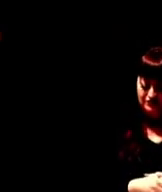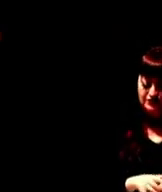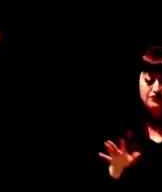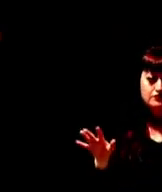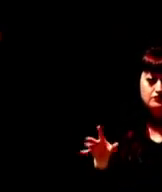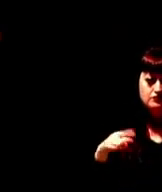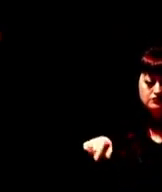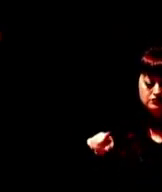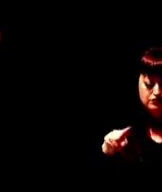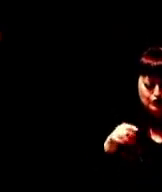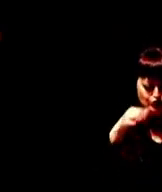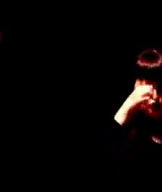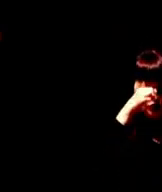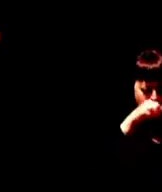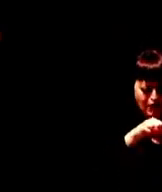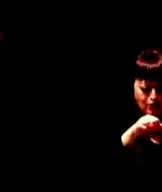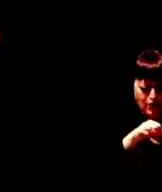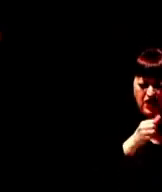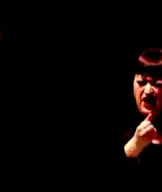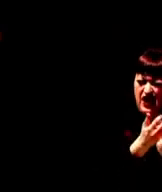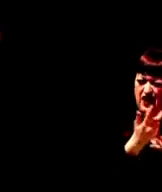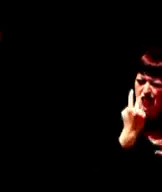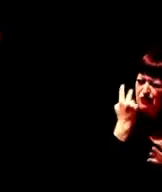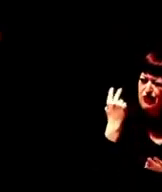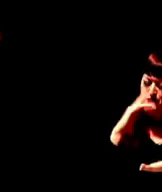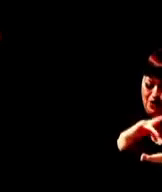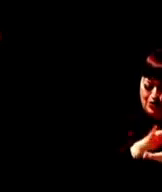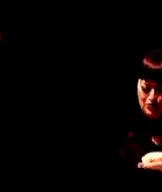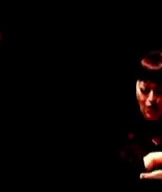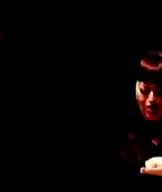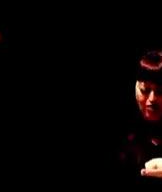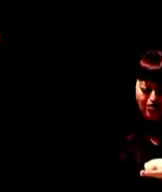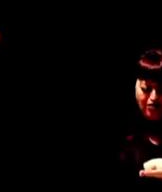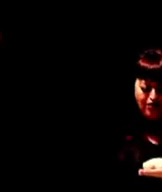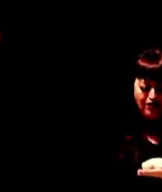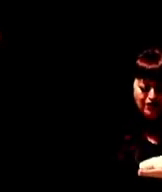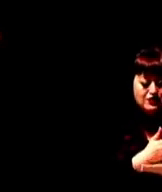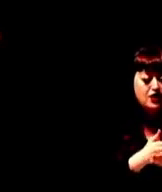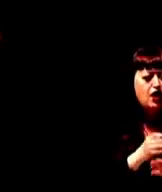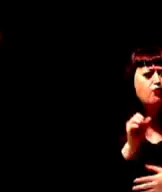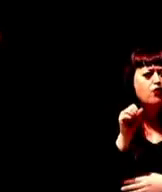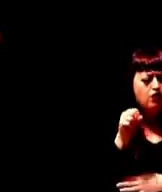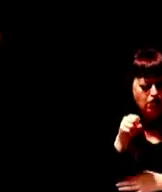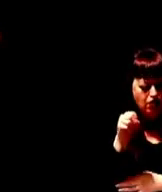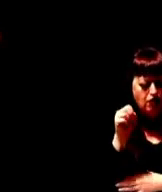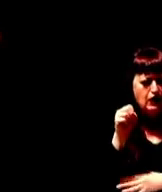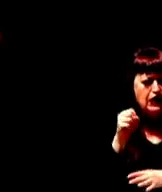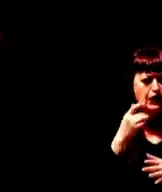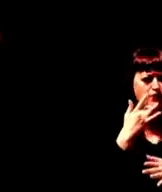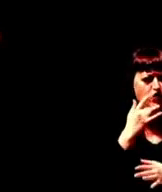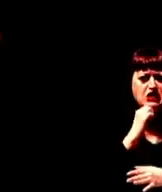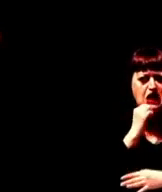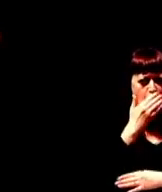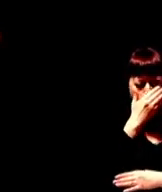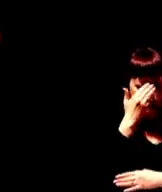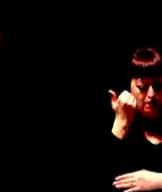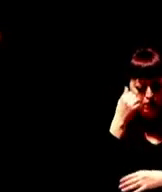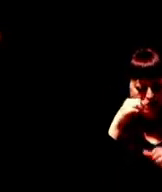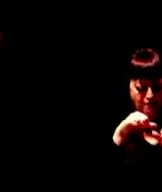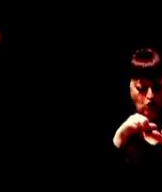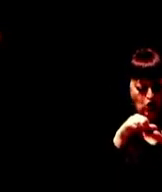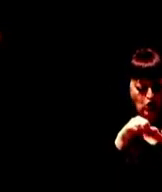Guys, do you remember anything from middle school? Now, some of you might be nodding slowly, trying not to remember. And you know